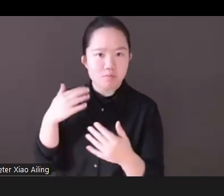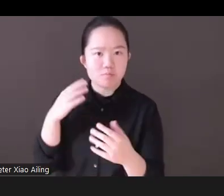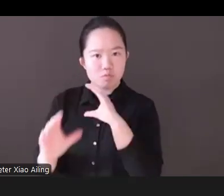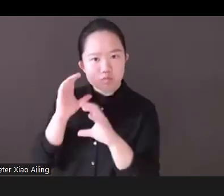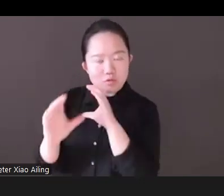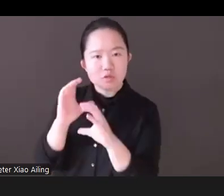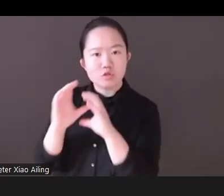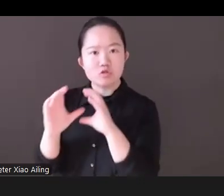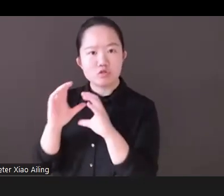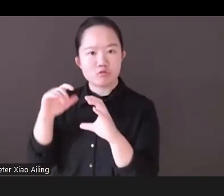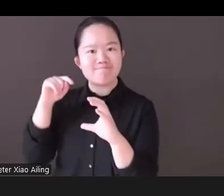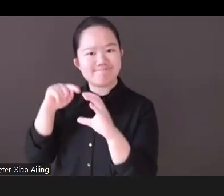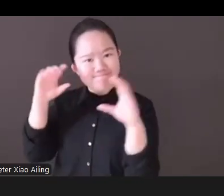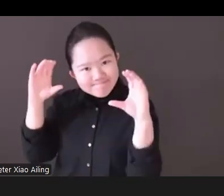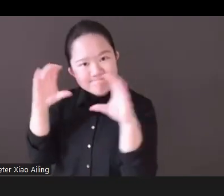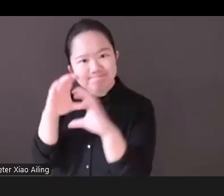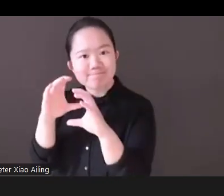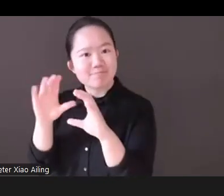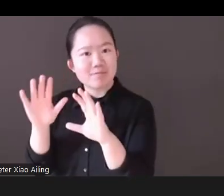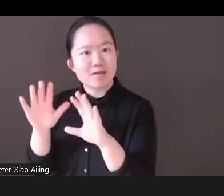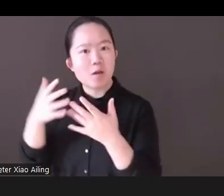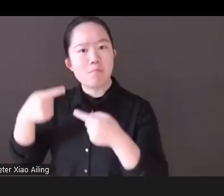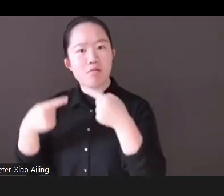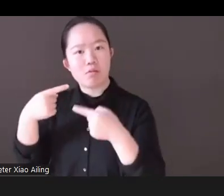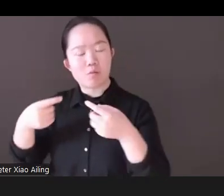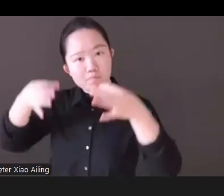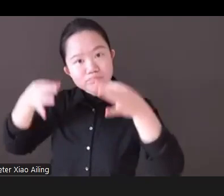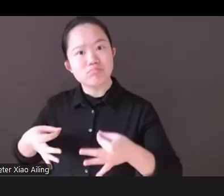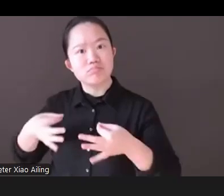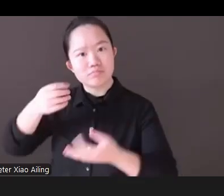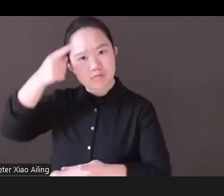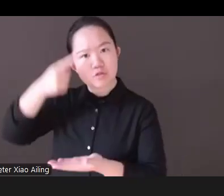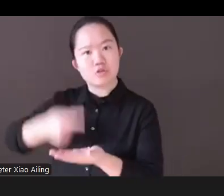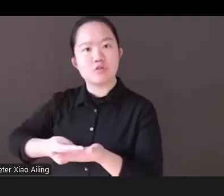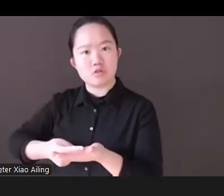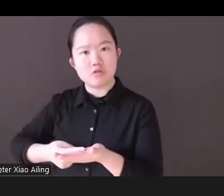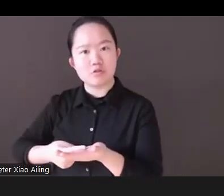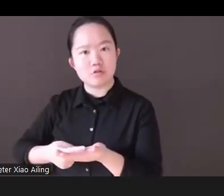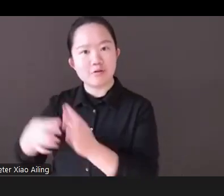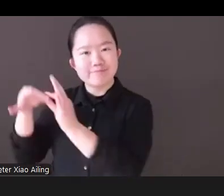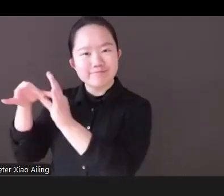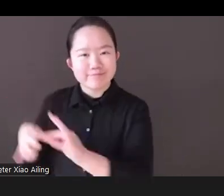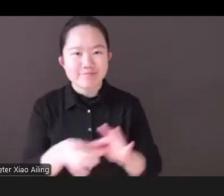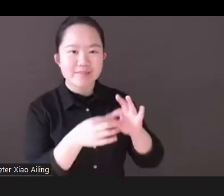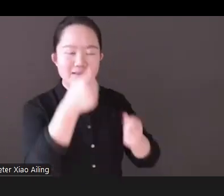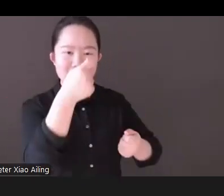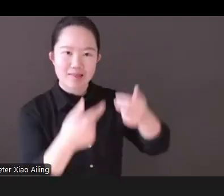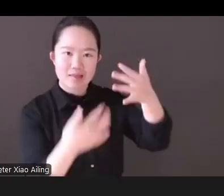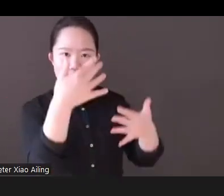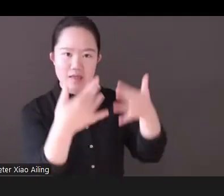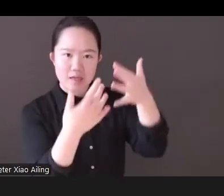For the transpose of EAA, we combined most of the supervision to our agency,